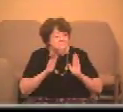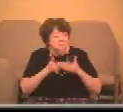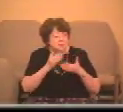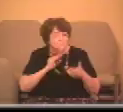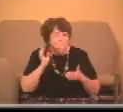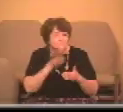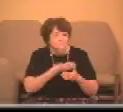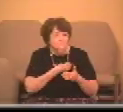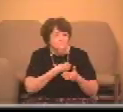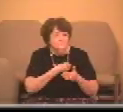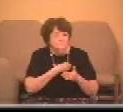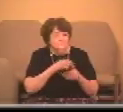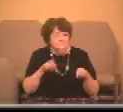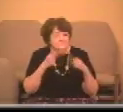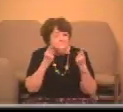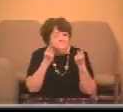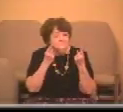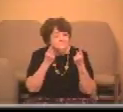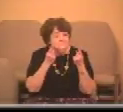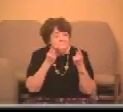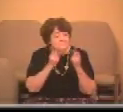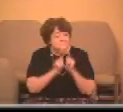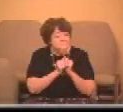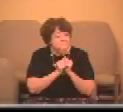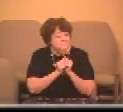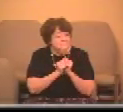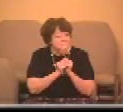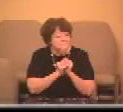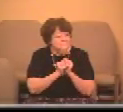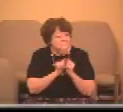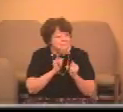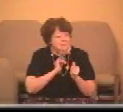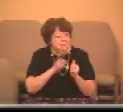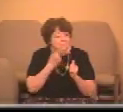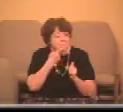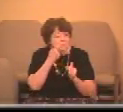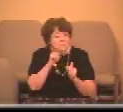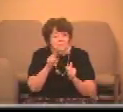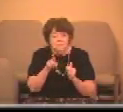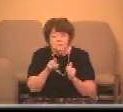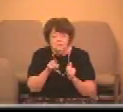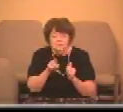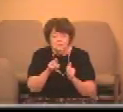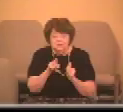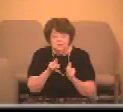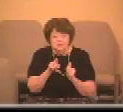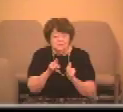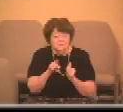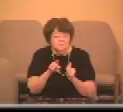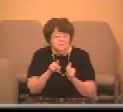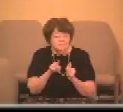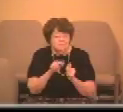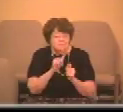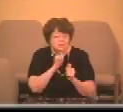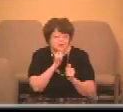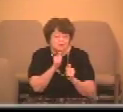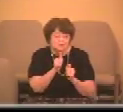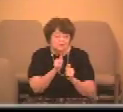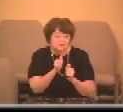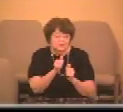weary. Now listen to me, sisters and brothers. I will be the first to say to you that not